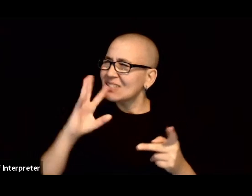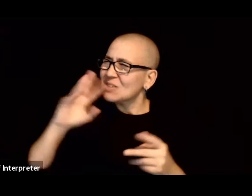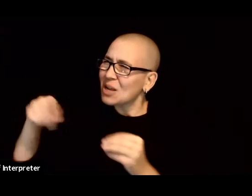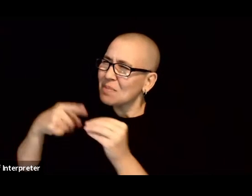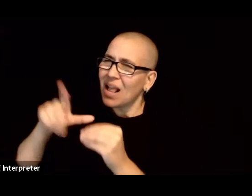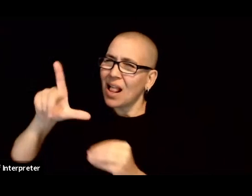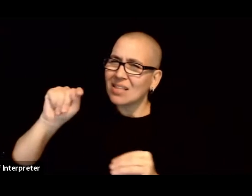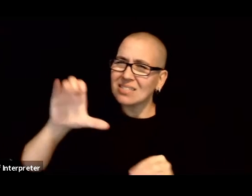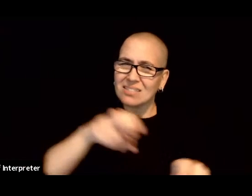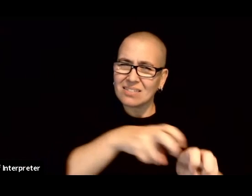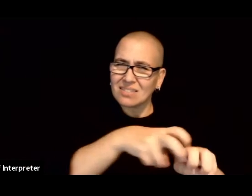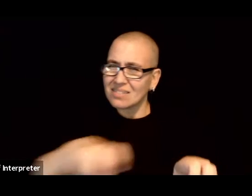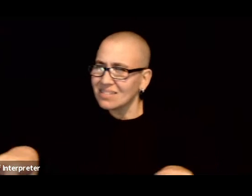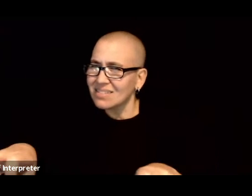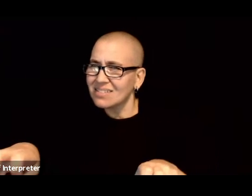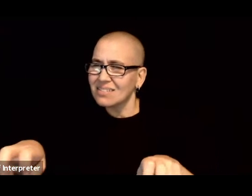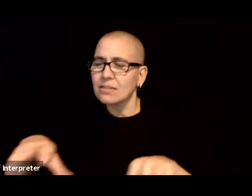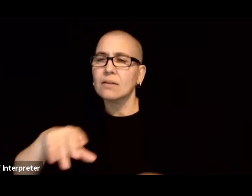to that?